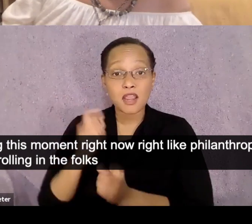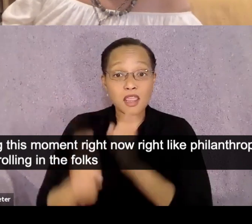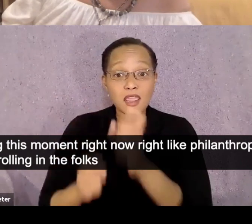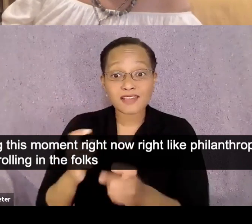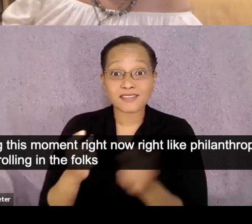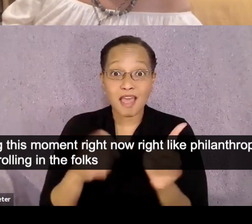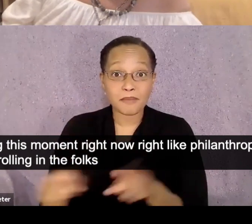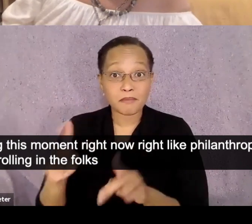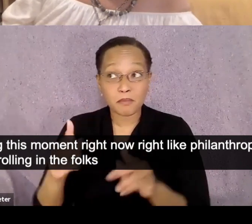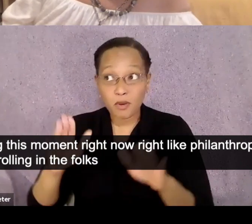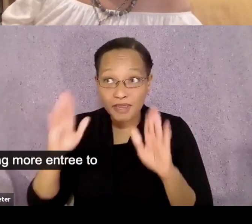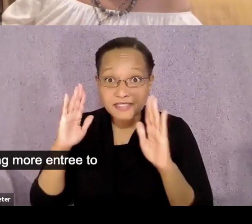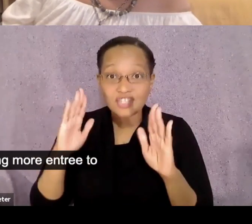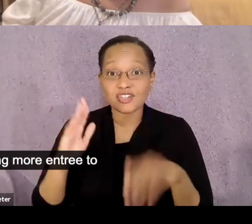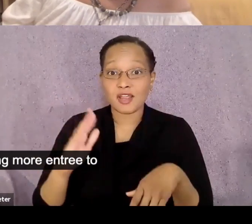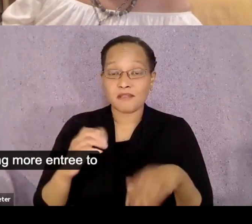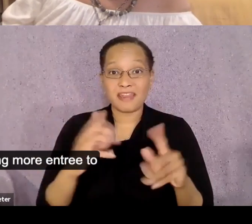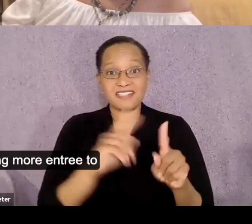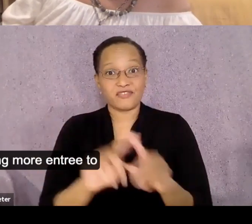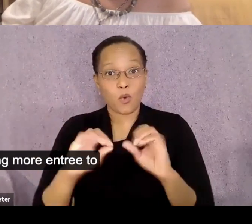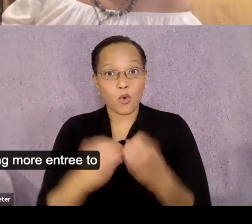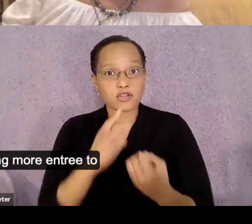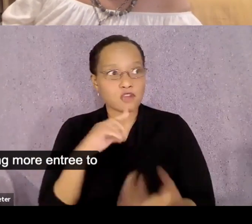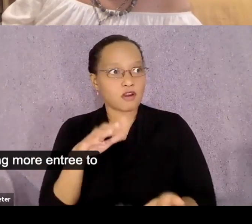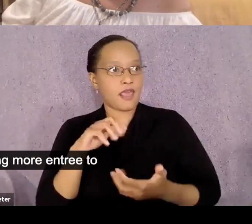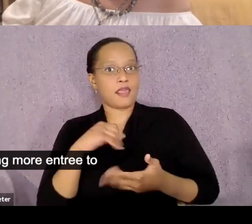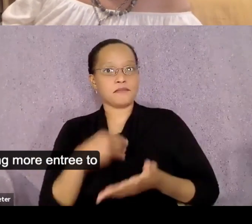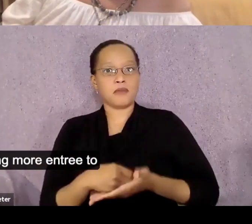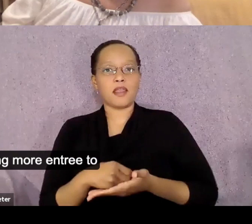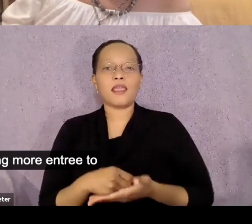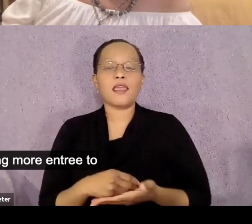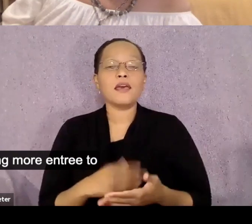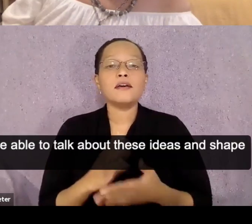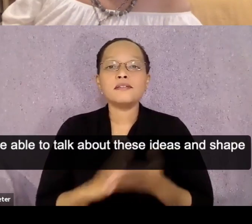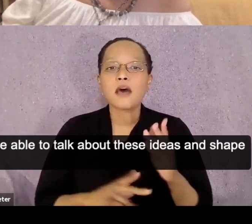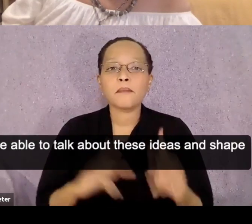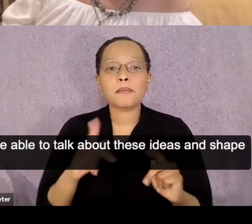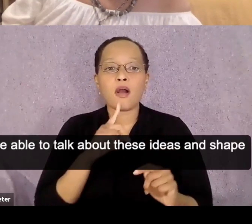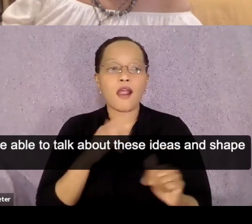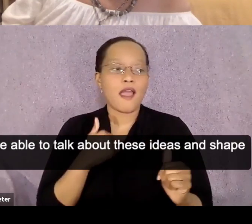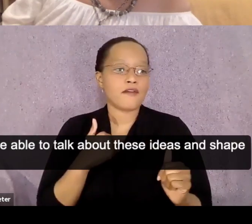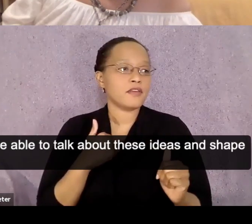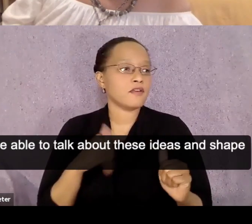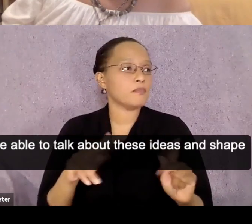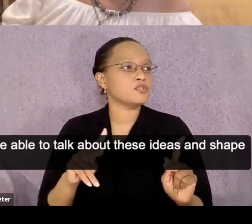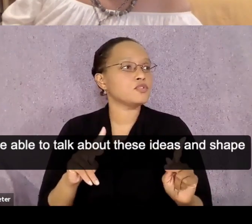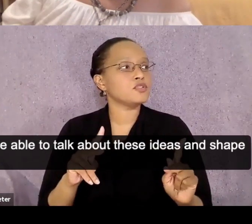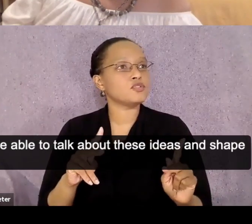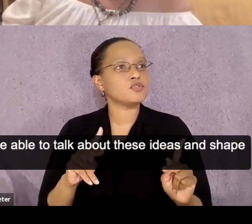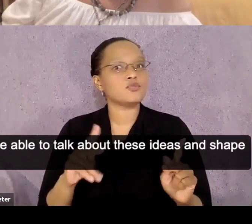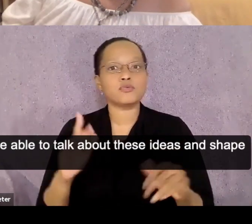folks. People are getting more entree to more, I would say,